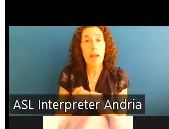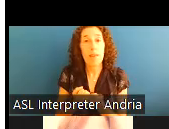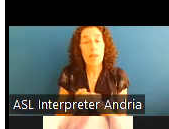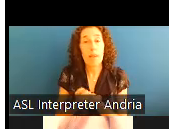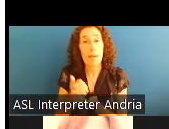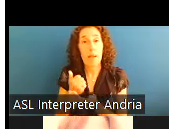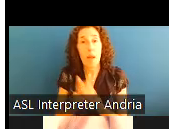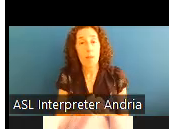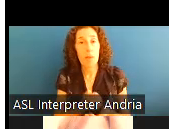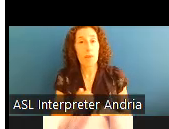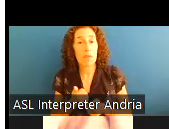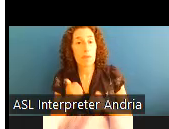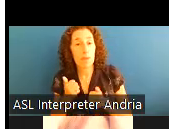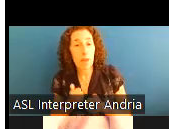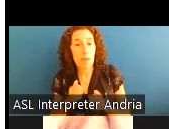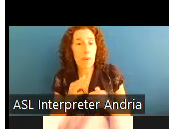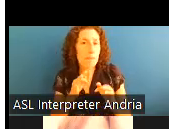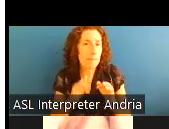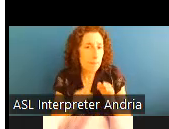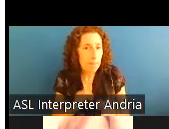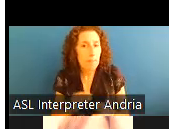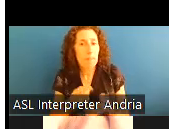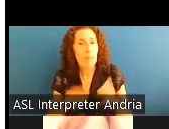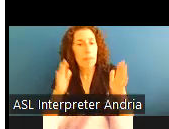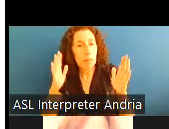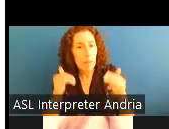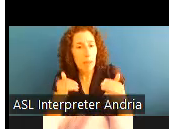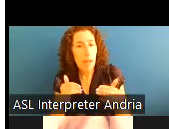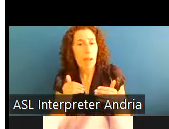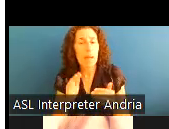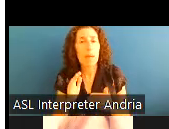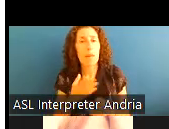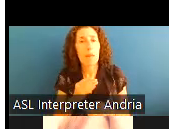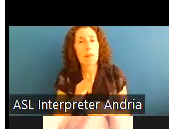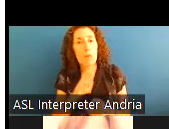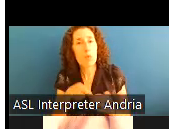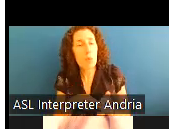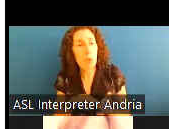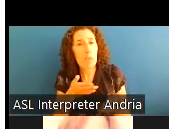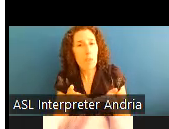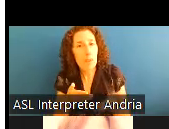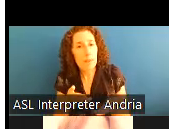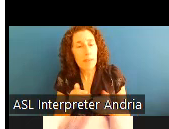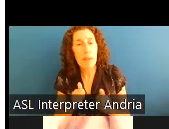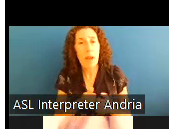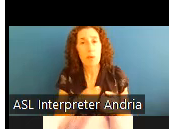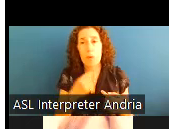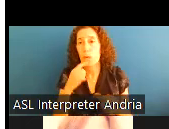explain their role and services, and they will also review potential reporting options.